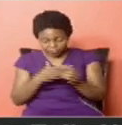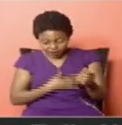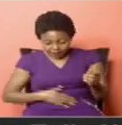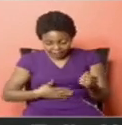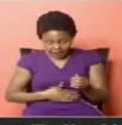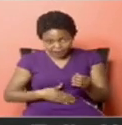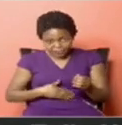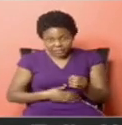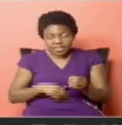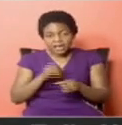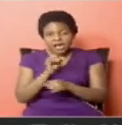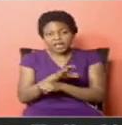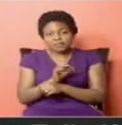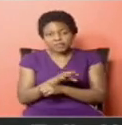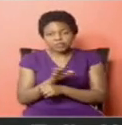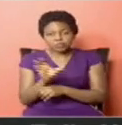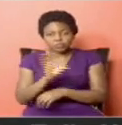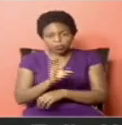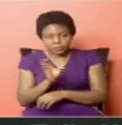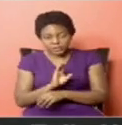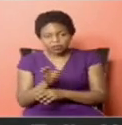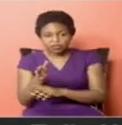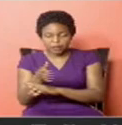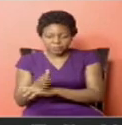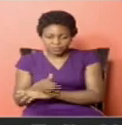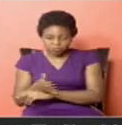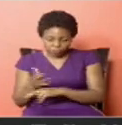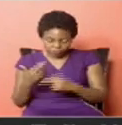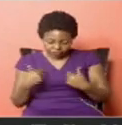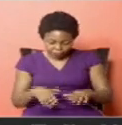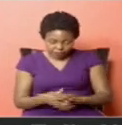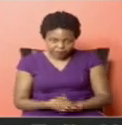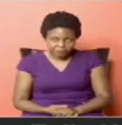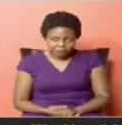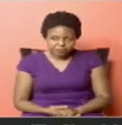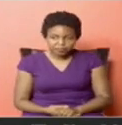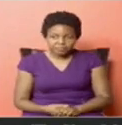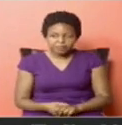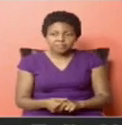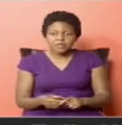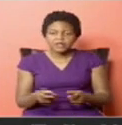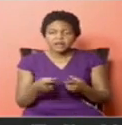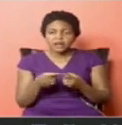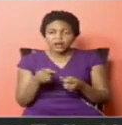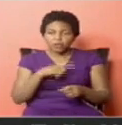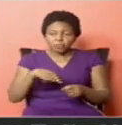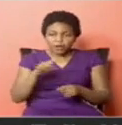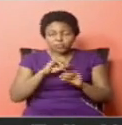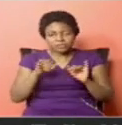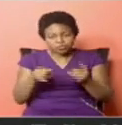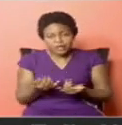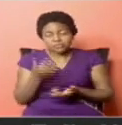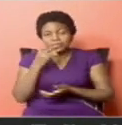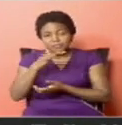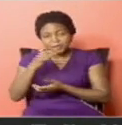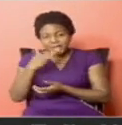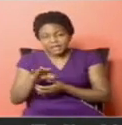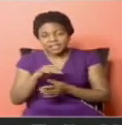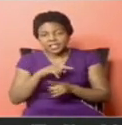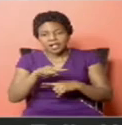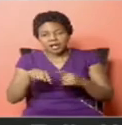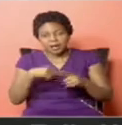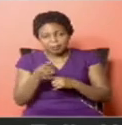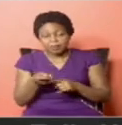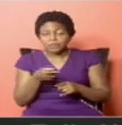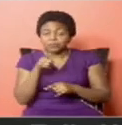Advisory Committee to the Minister of Health. Several of us spoke passionately about